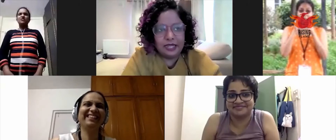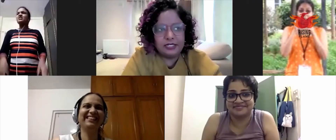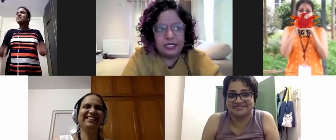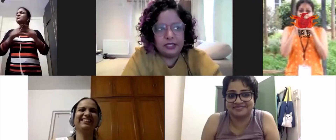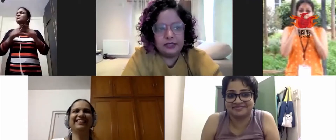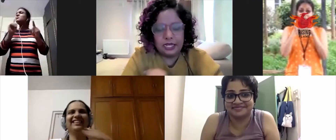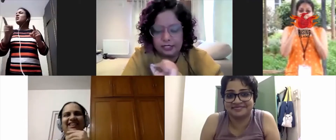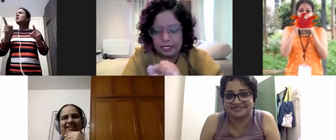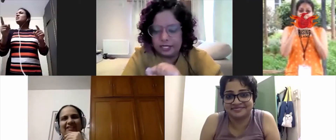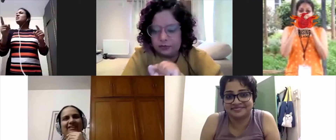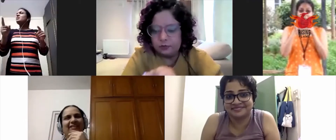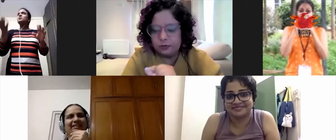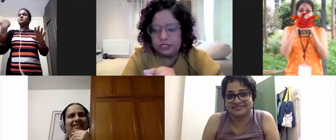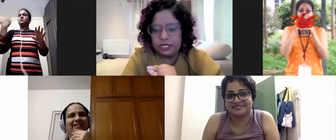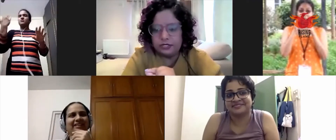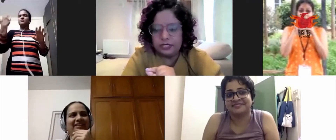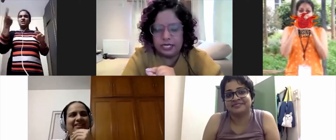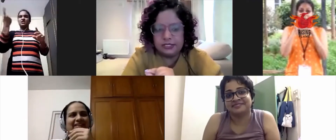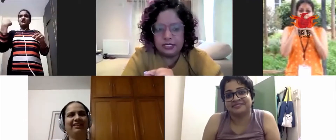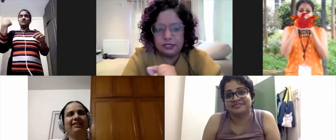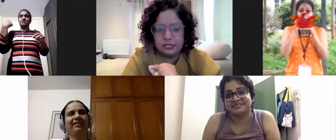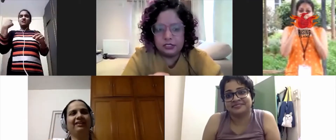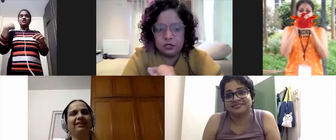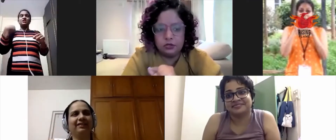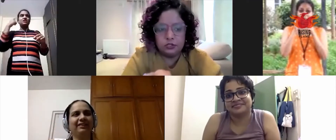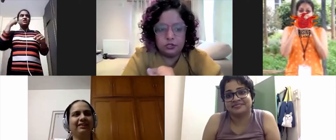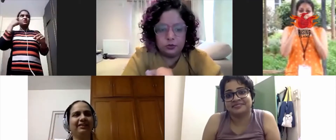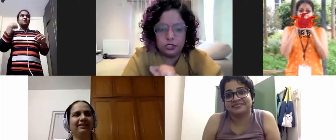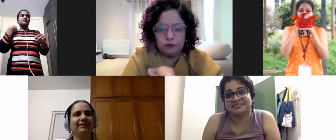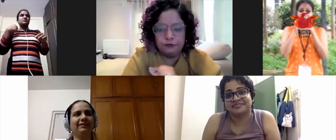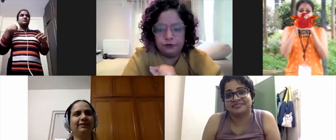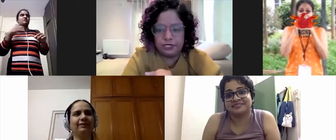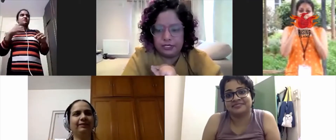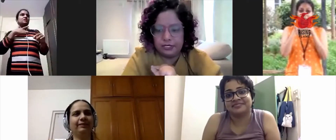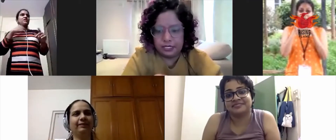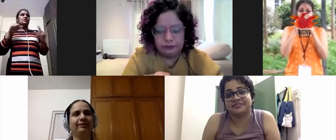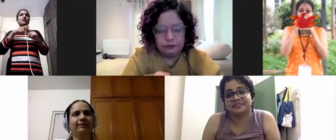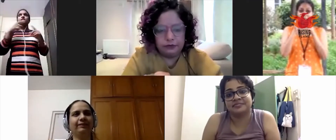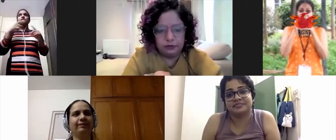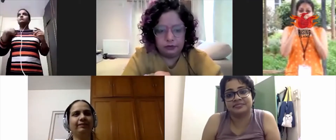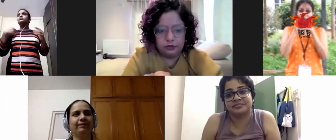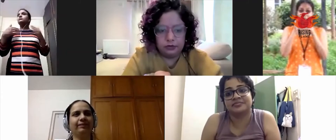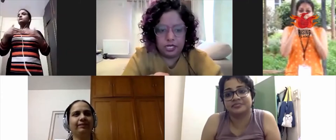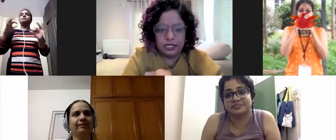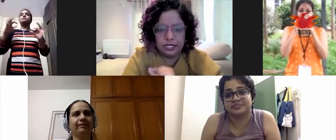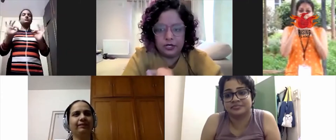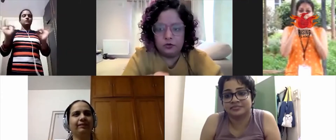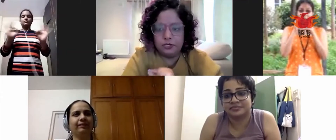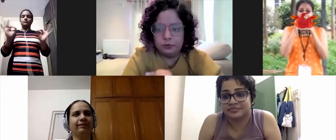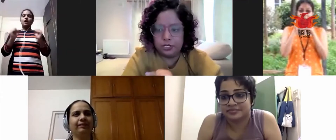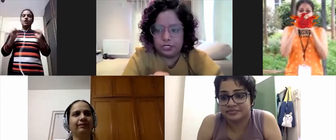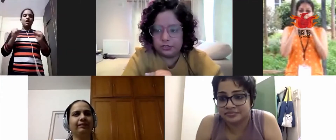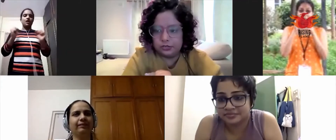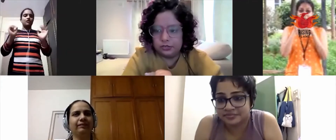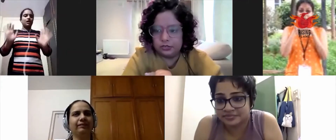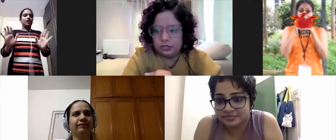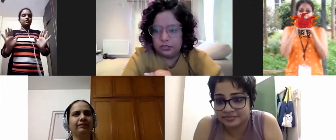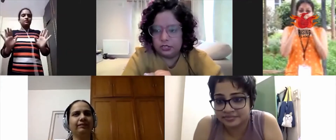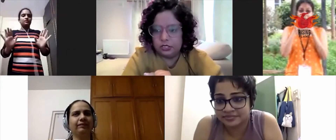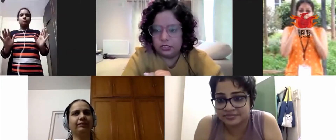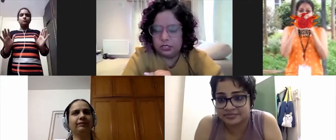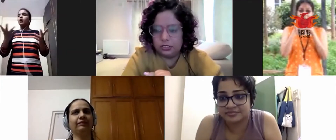So I that day, that at that moment, I realized that this is not going to work out for me in life. I cannot be bullied